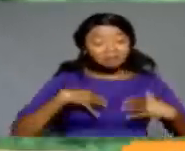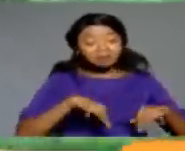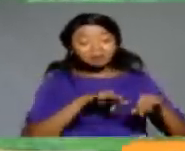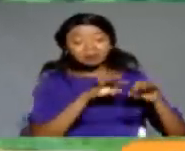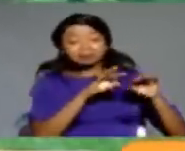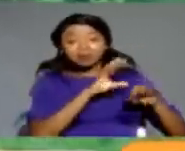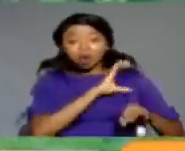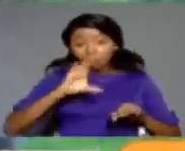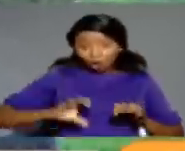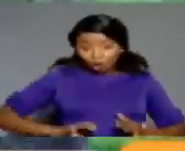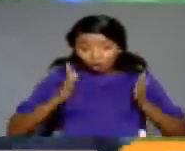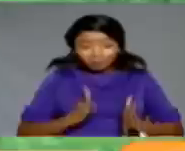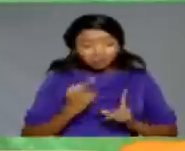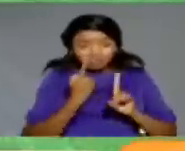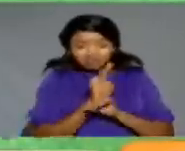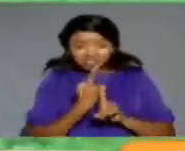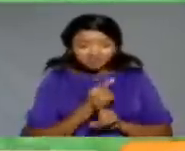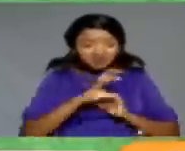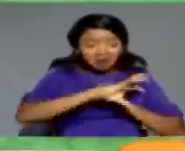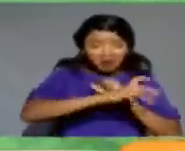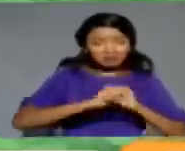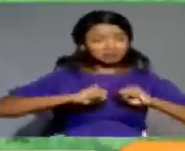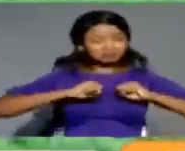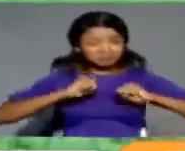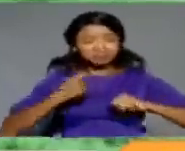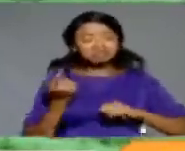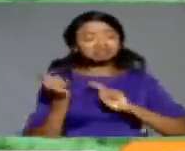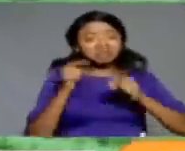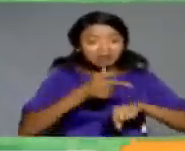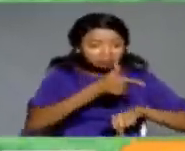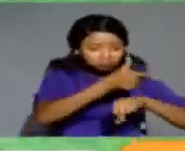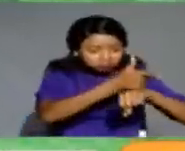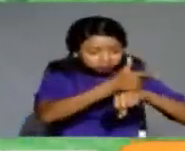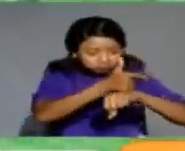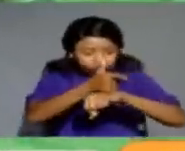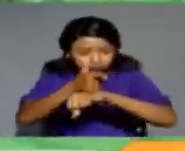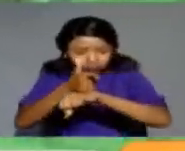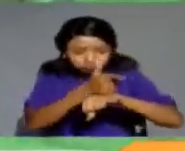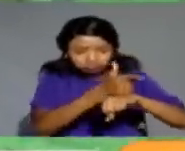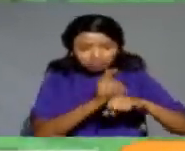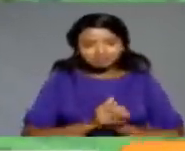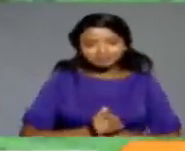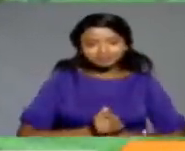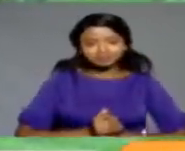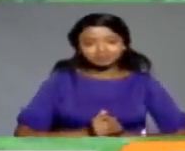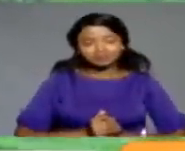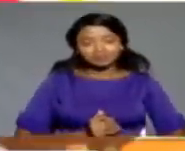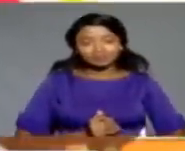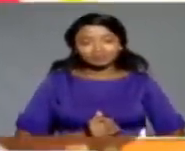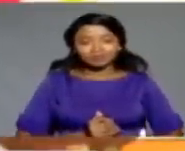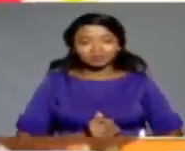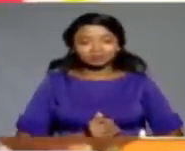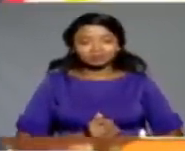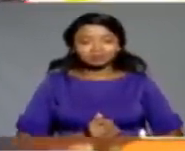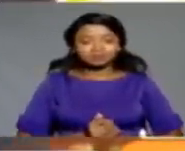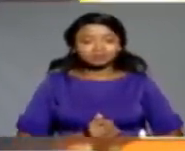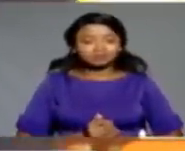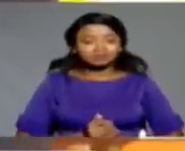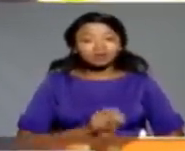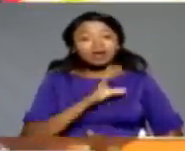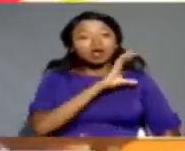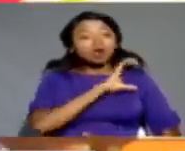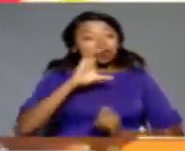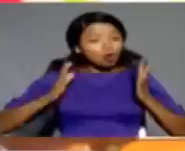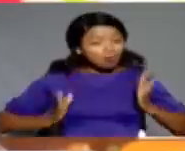county officials, who even got a chance to shoot videos of what has been termed as lawlessness by political leaders. Our county